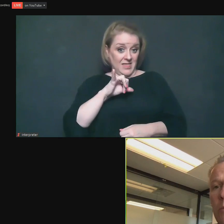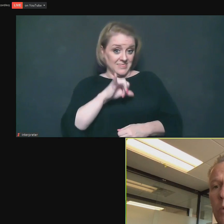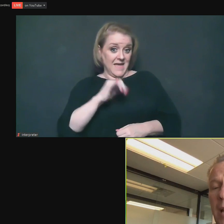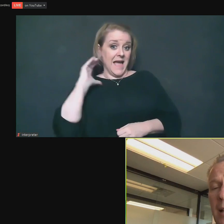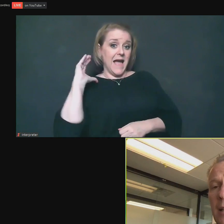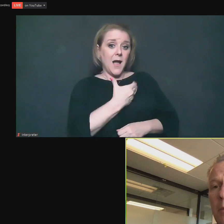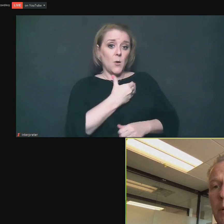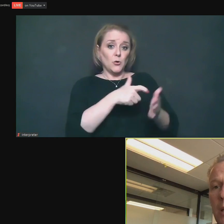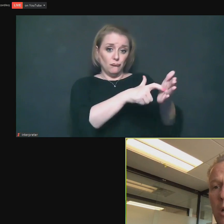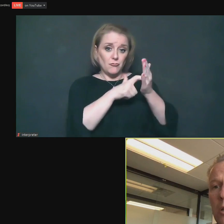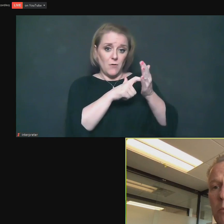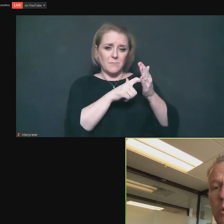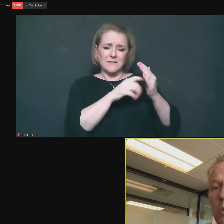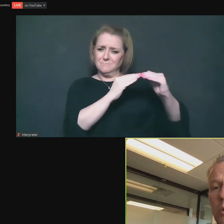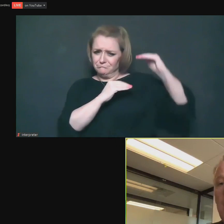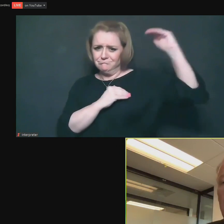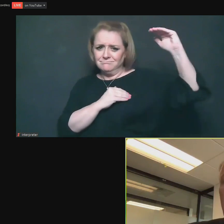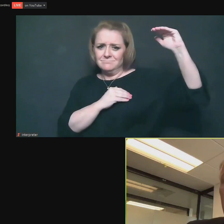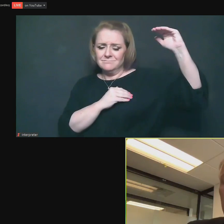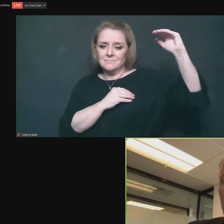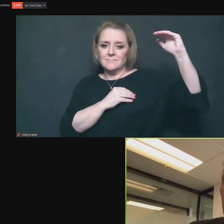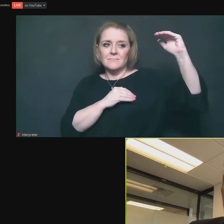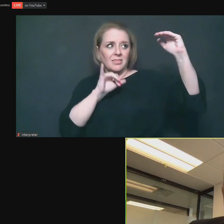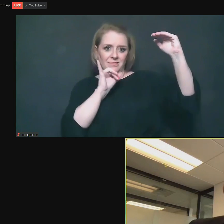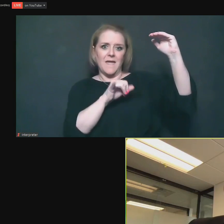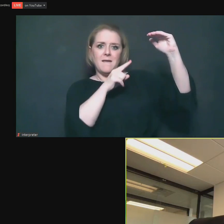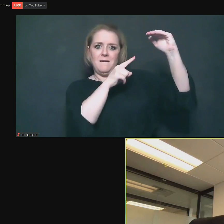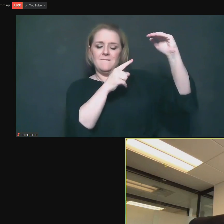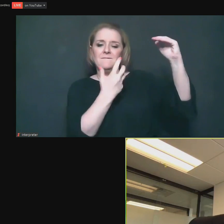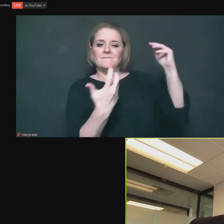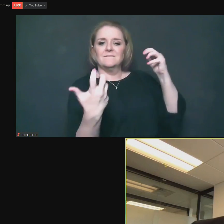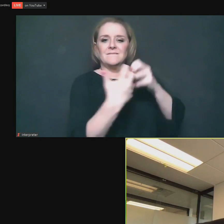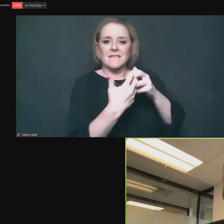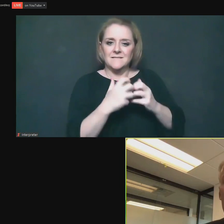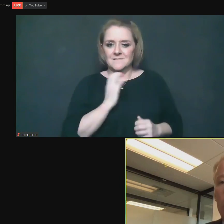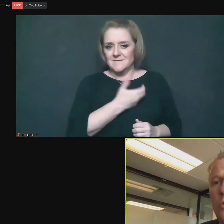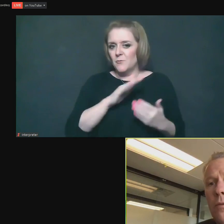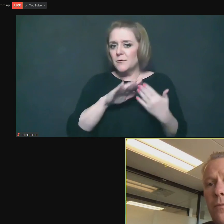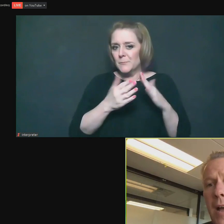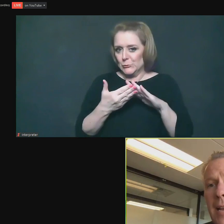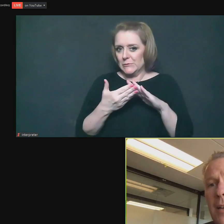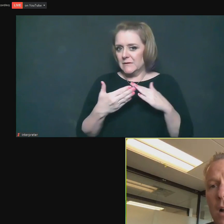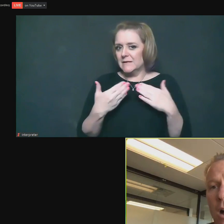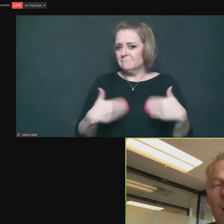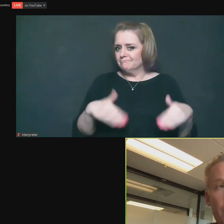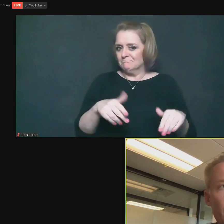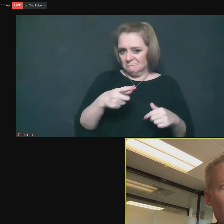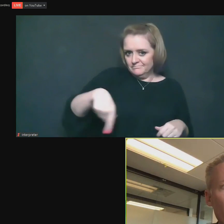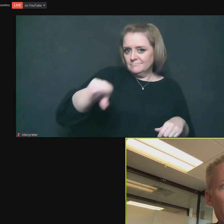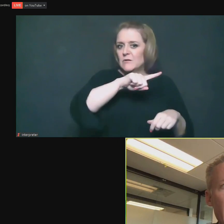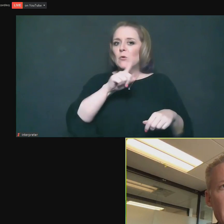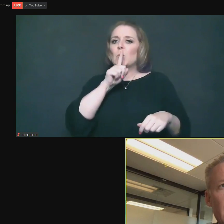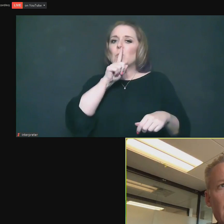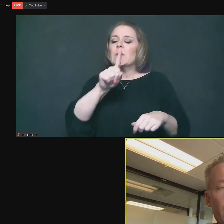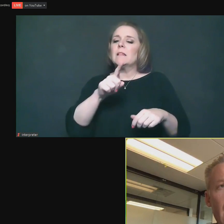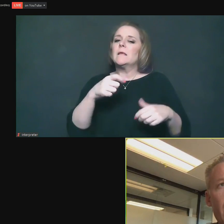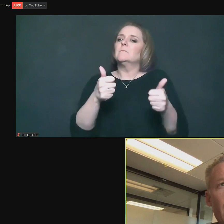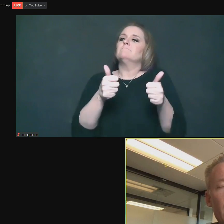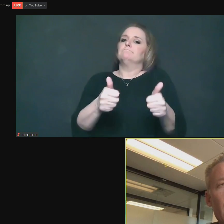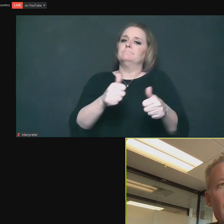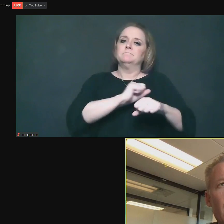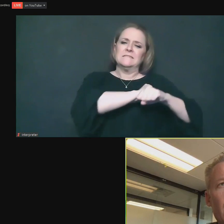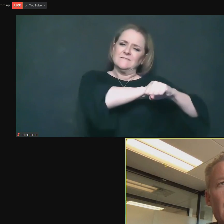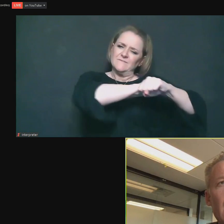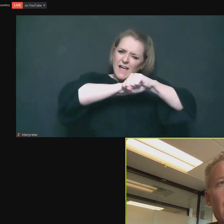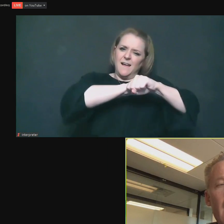right in with how Lubbock and our community has worked so well together to fight off the COVID-19